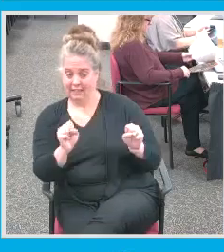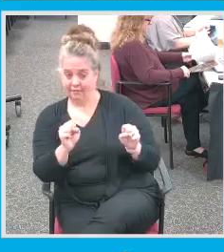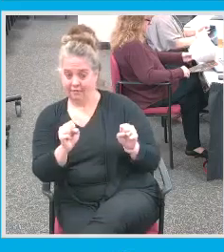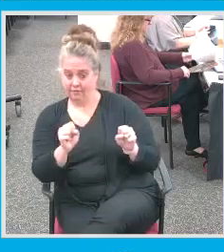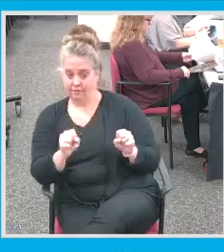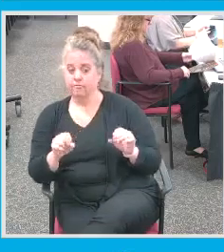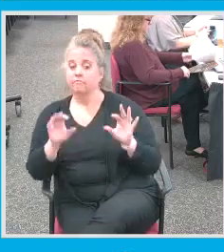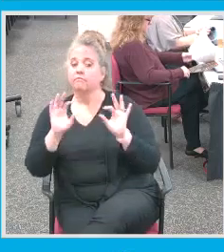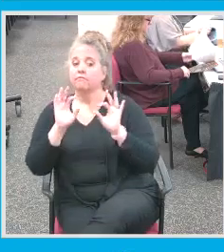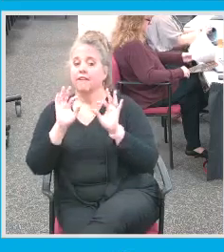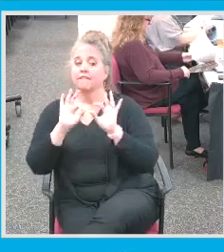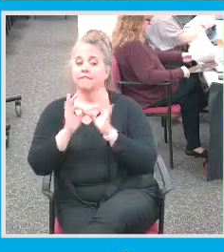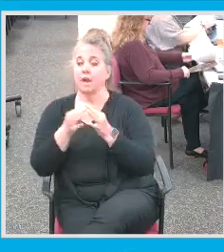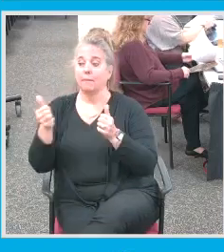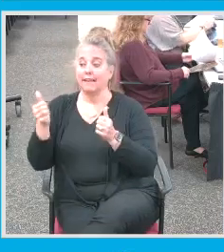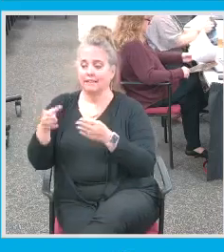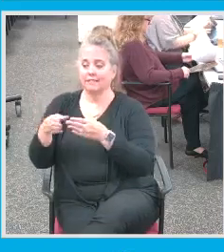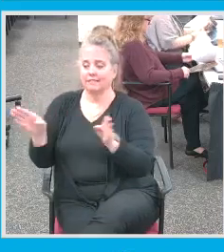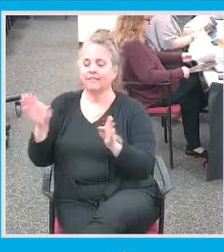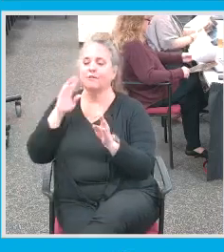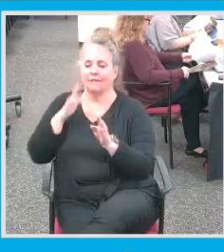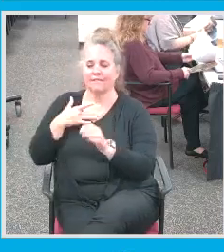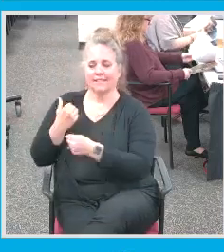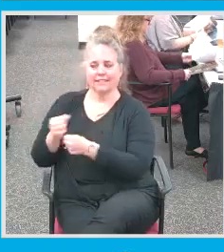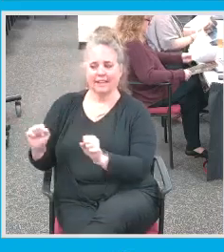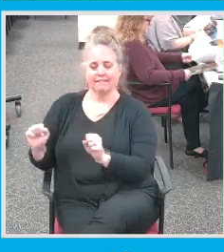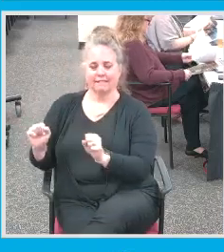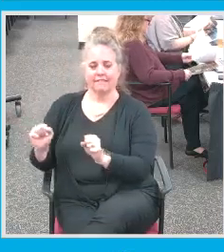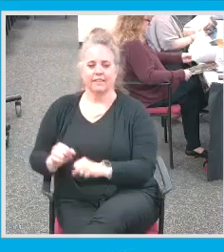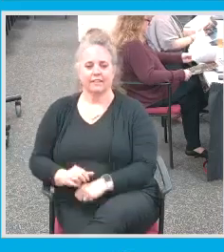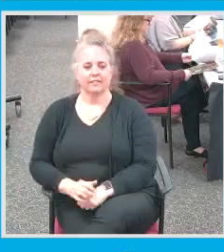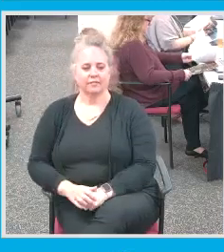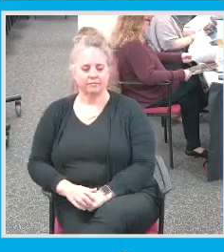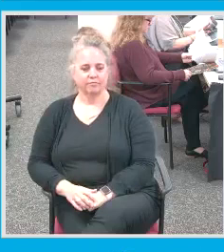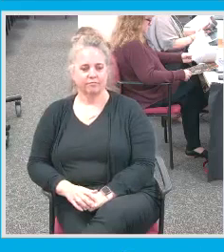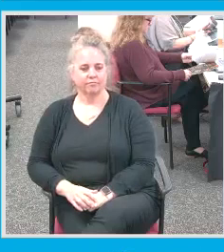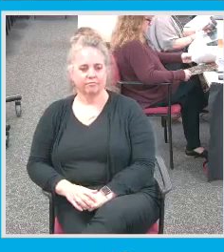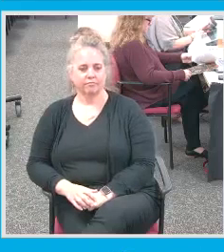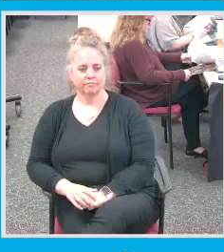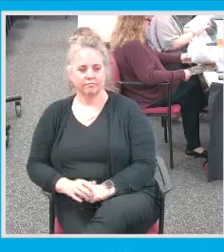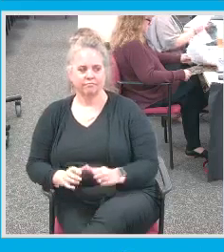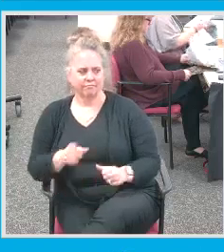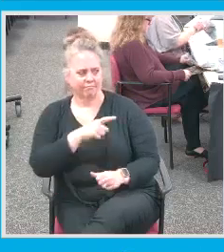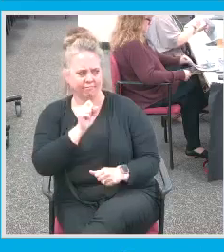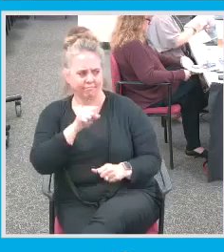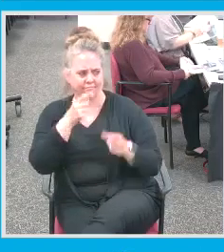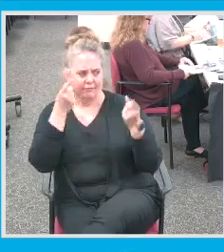think that that is something that we can all agree upon. May I have the next slide, please?